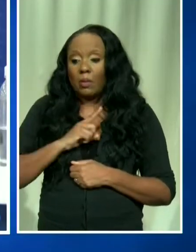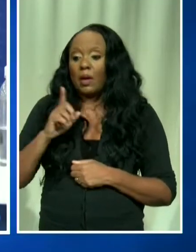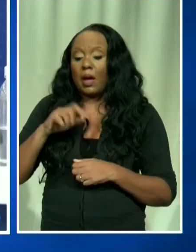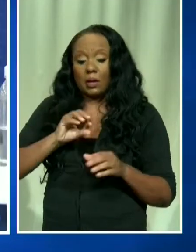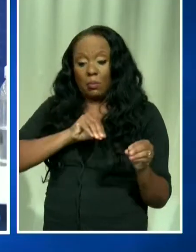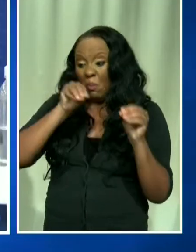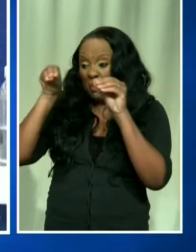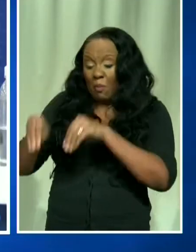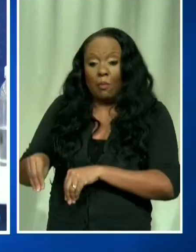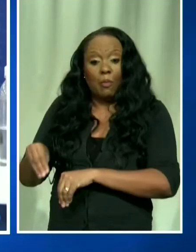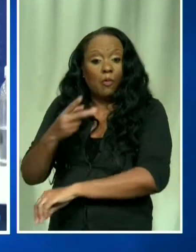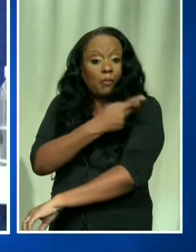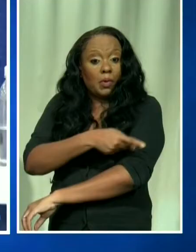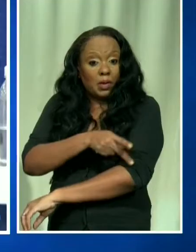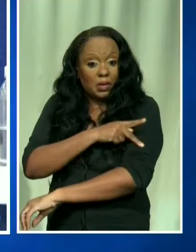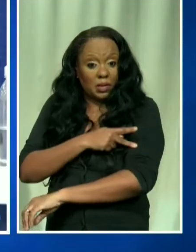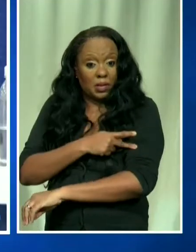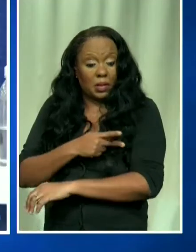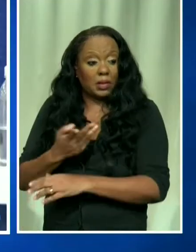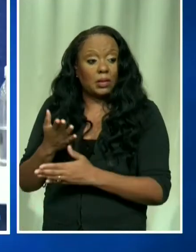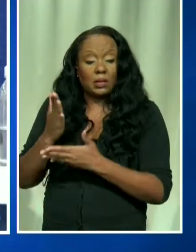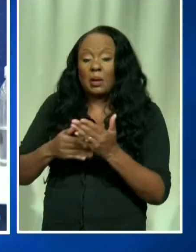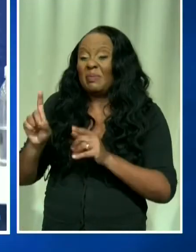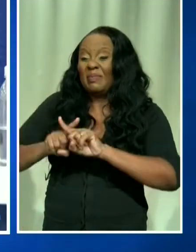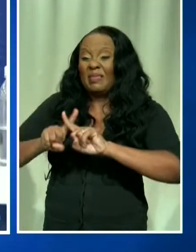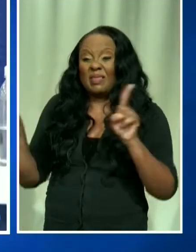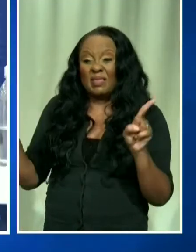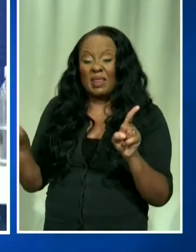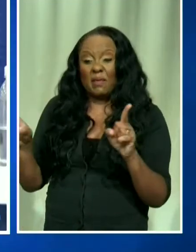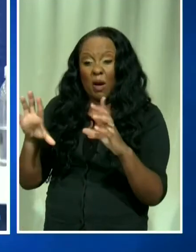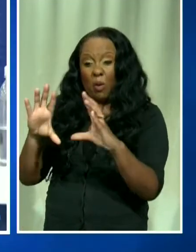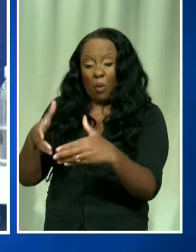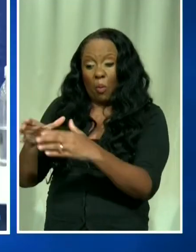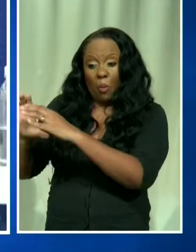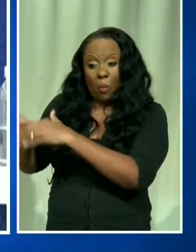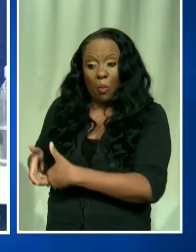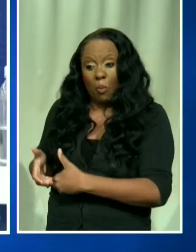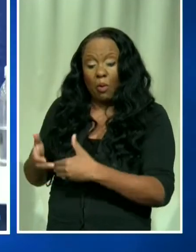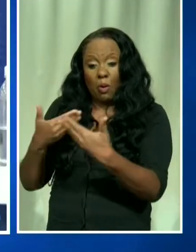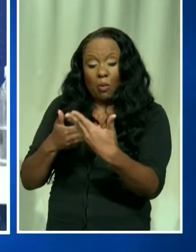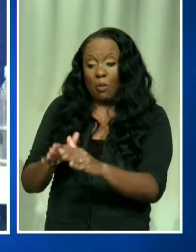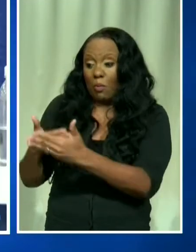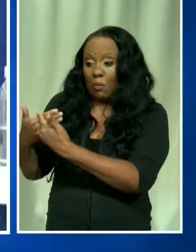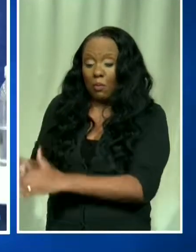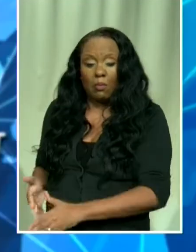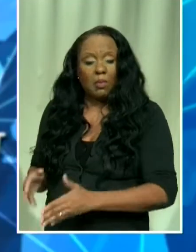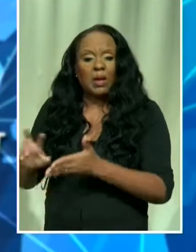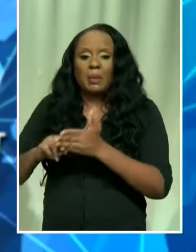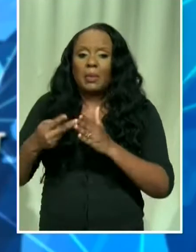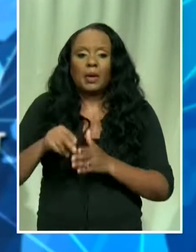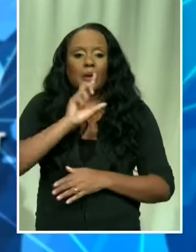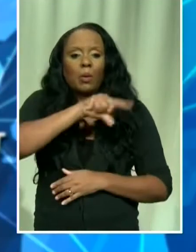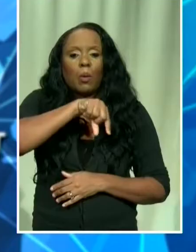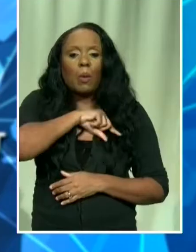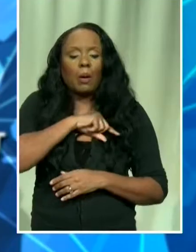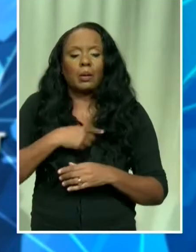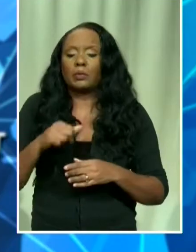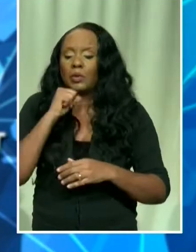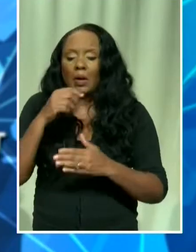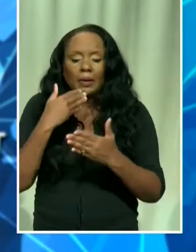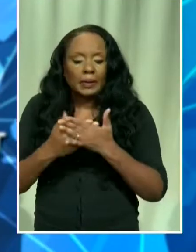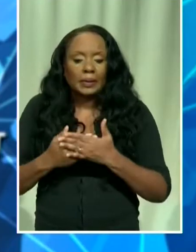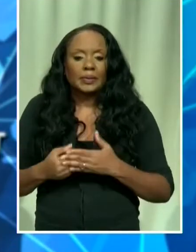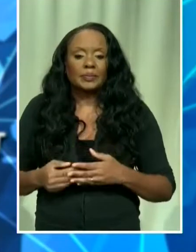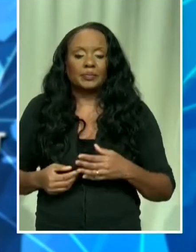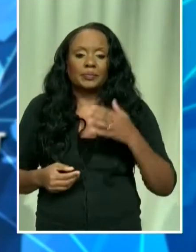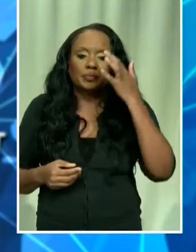this impacted admissions and resulted in some overcrowding, compromising quality of care. Ms.